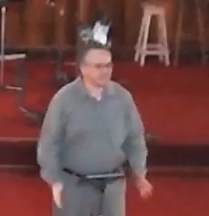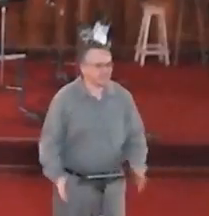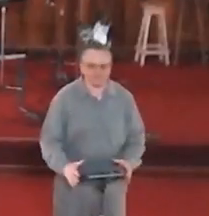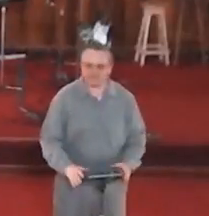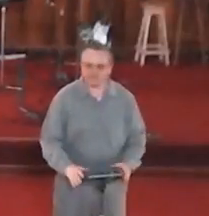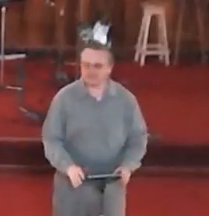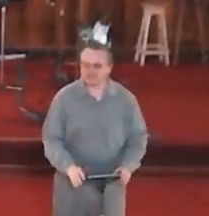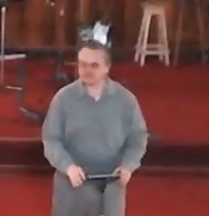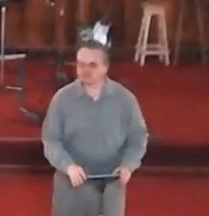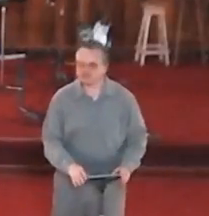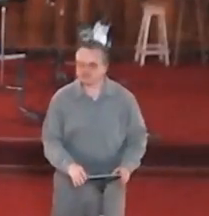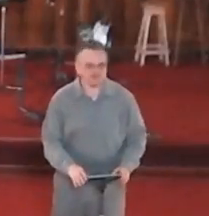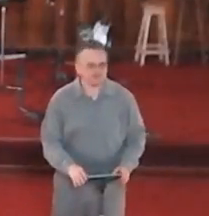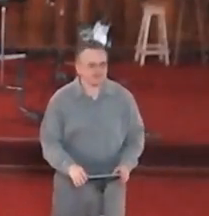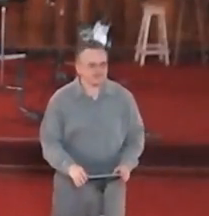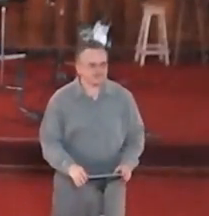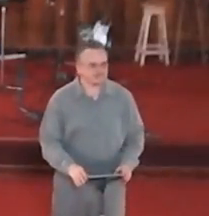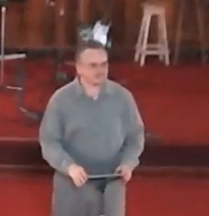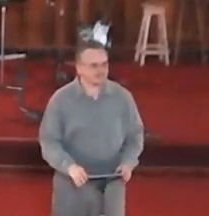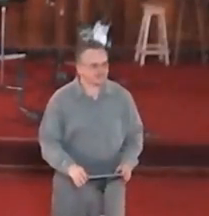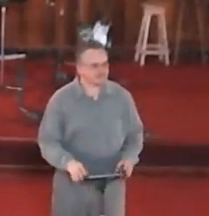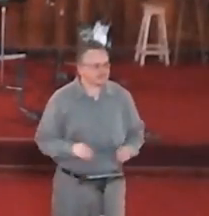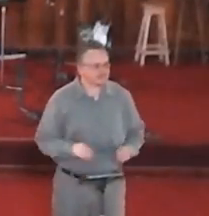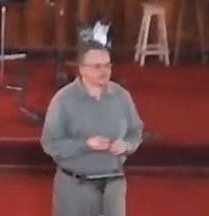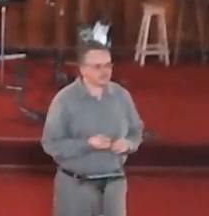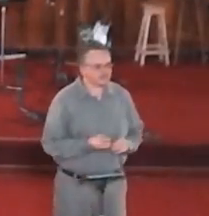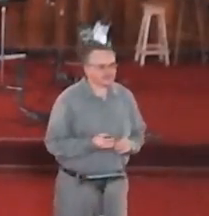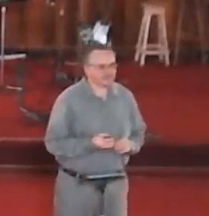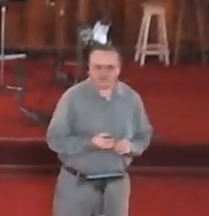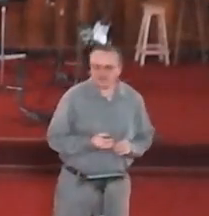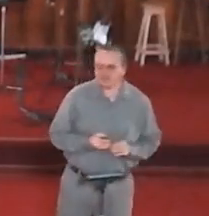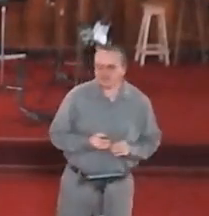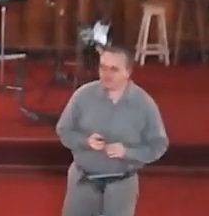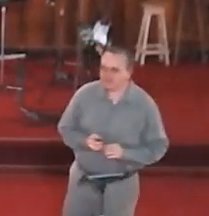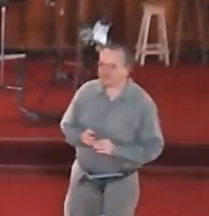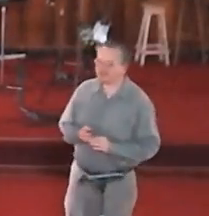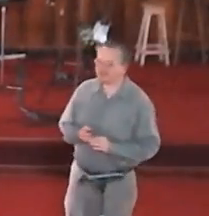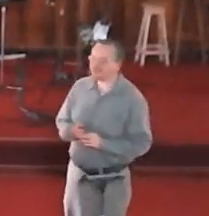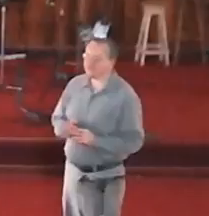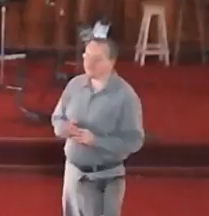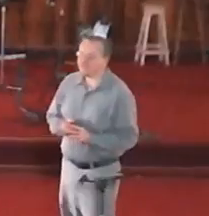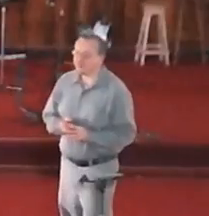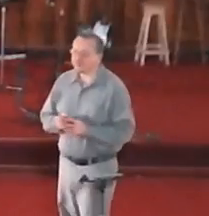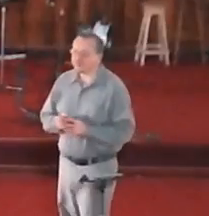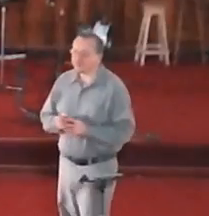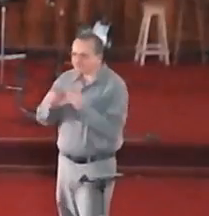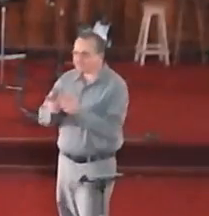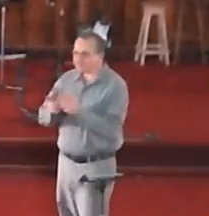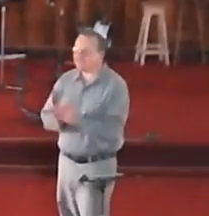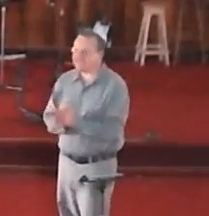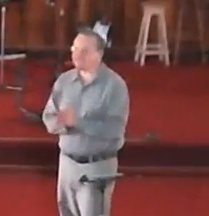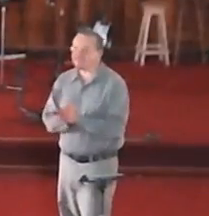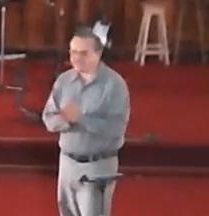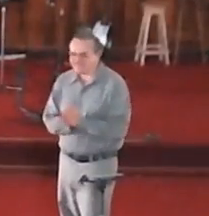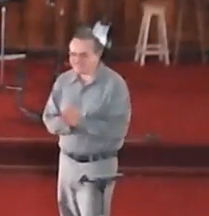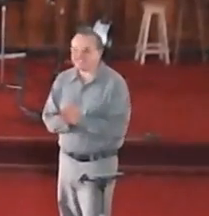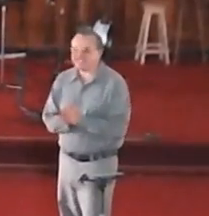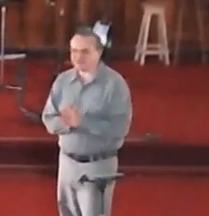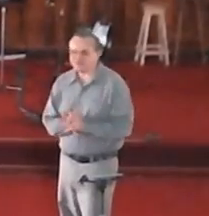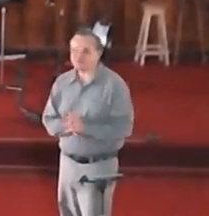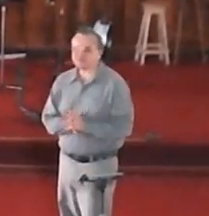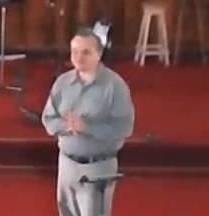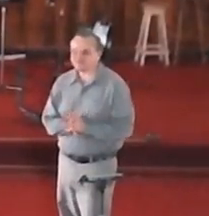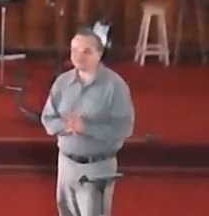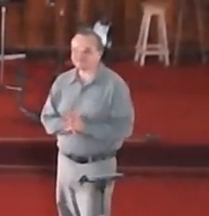al Señor. He encouraged them all to remain true to the Lord with all their hearts. Oh, que Dios usara nuestras lenguas para hacer